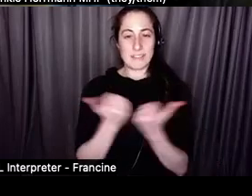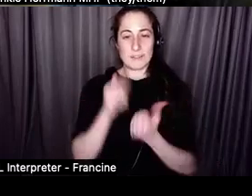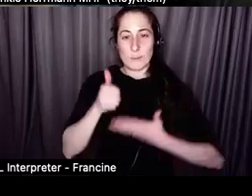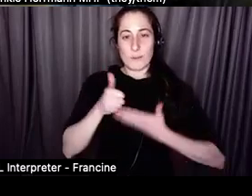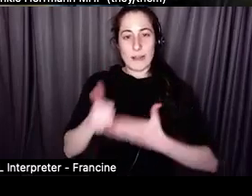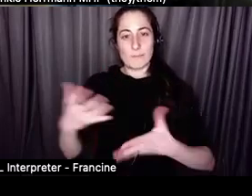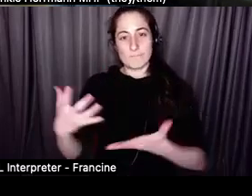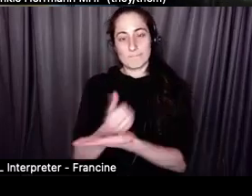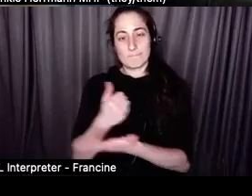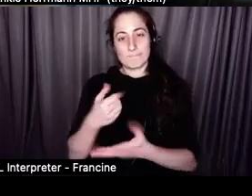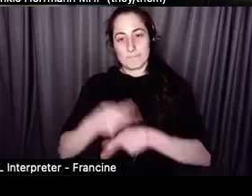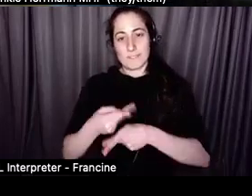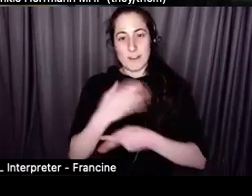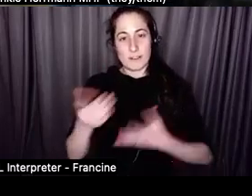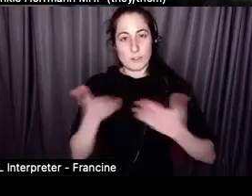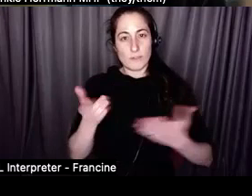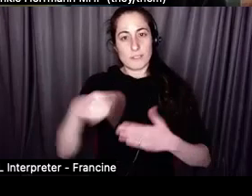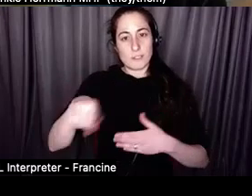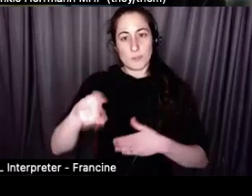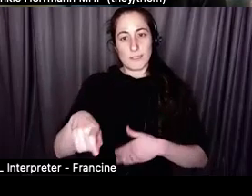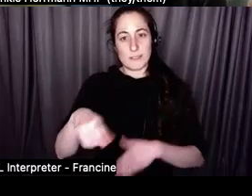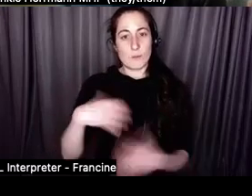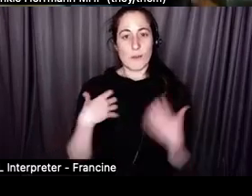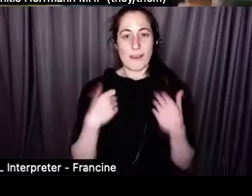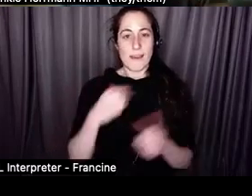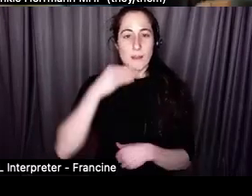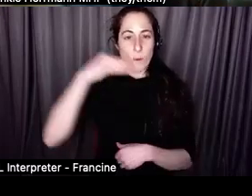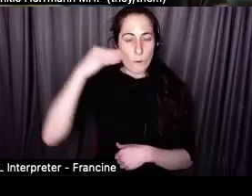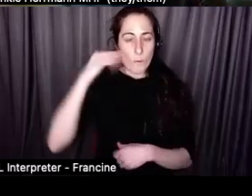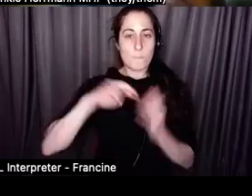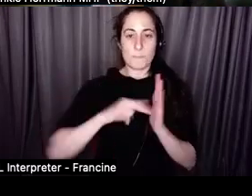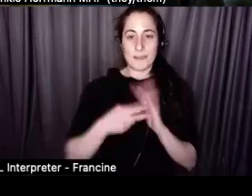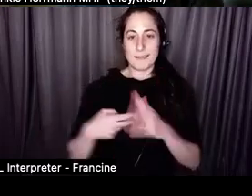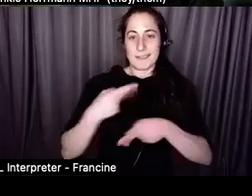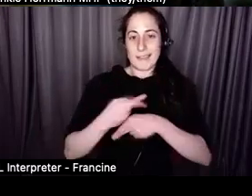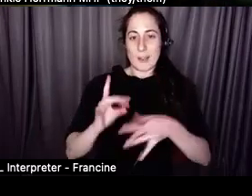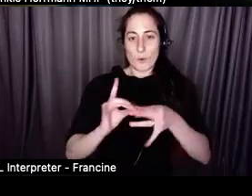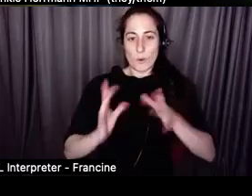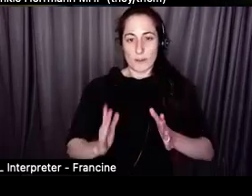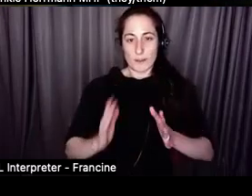care and services you need. So a health home would employ care coordinators, and the care coordinator would meet with you.